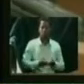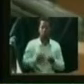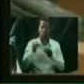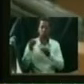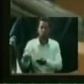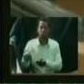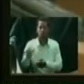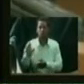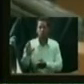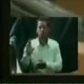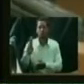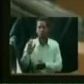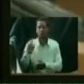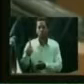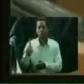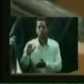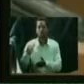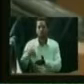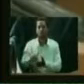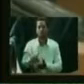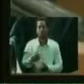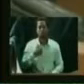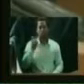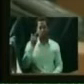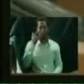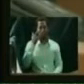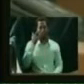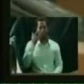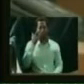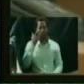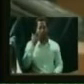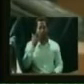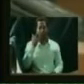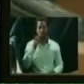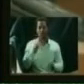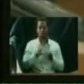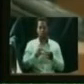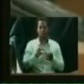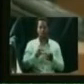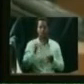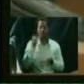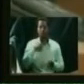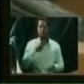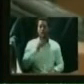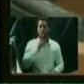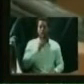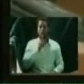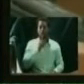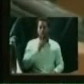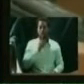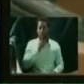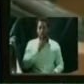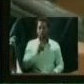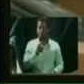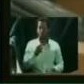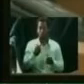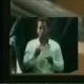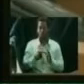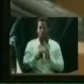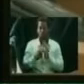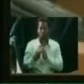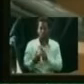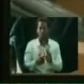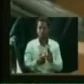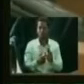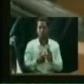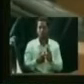think the message has been received. If we're really trying to send a message, I think we've